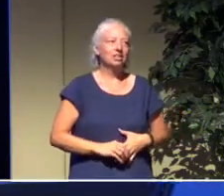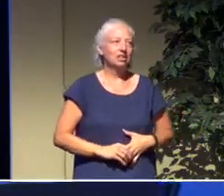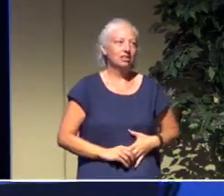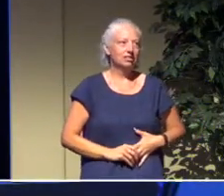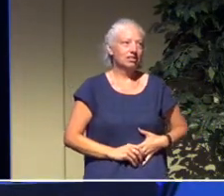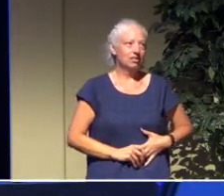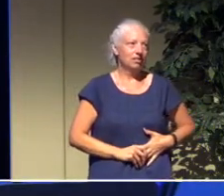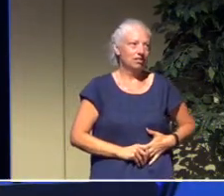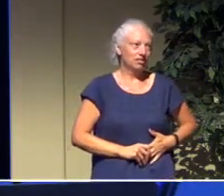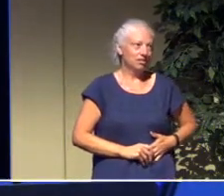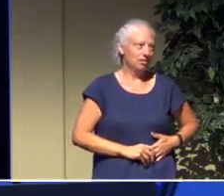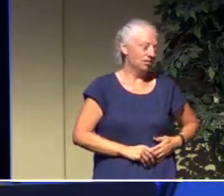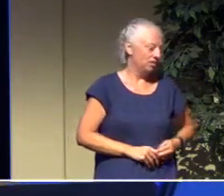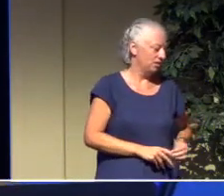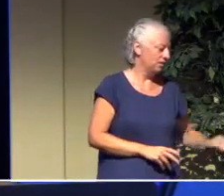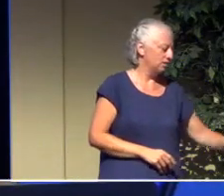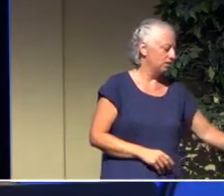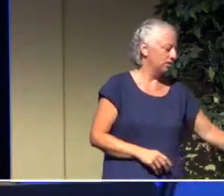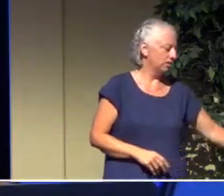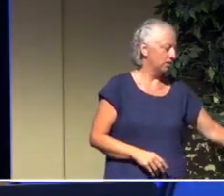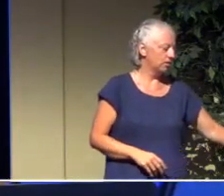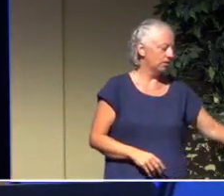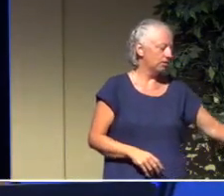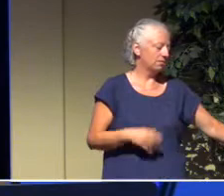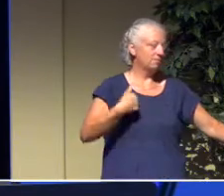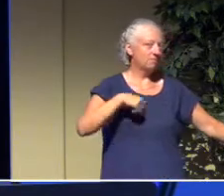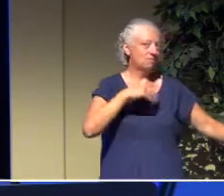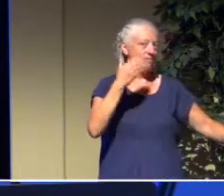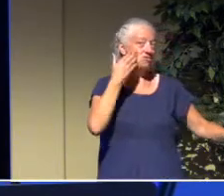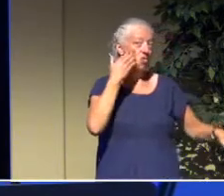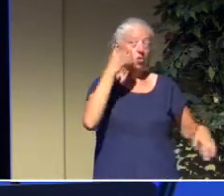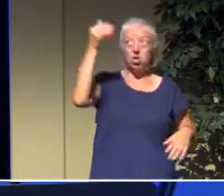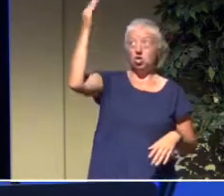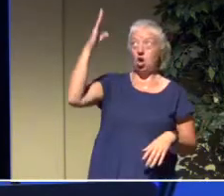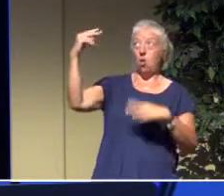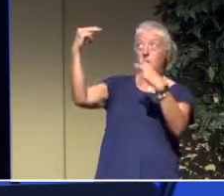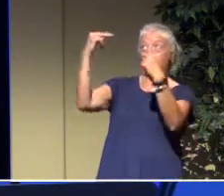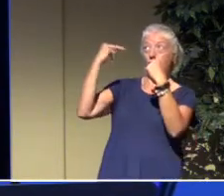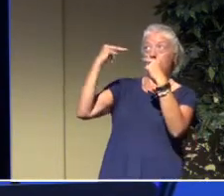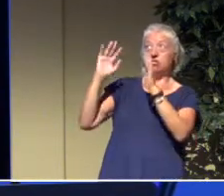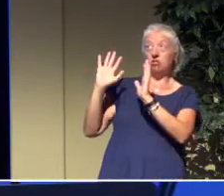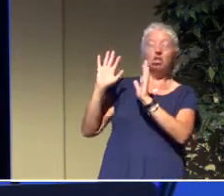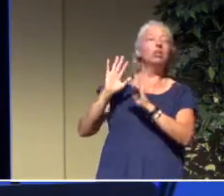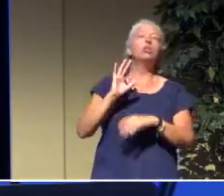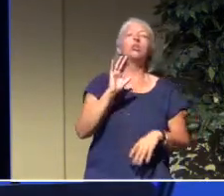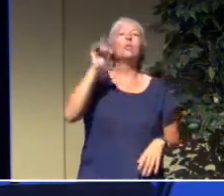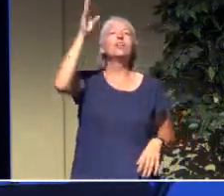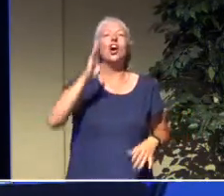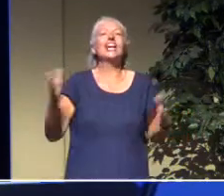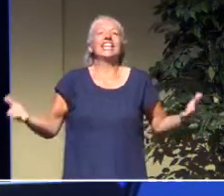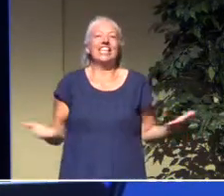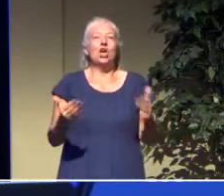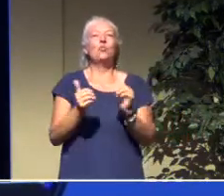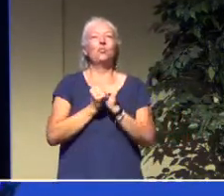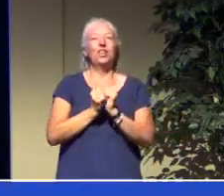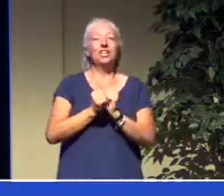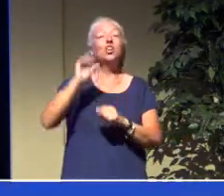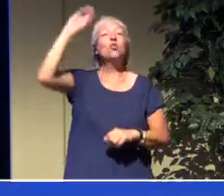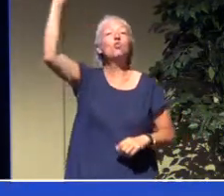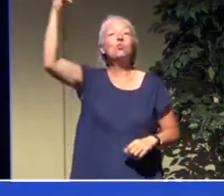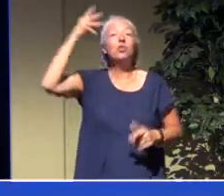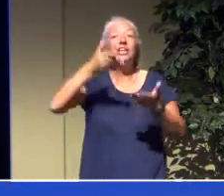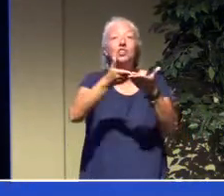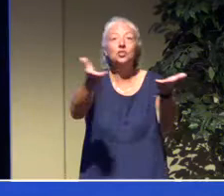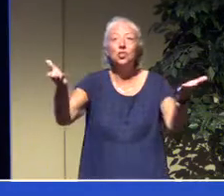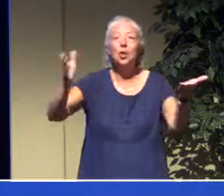but let's do that in the awareness that God isn't just watching, that God is here with us today. Grace to you, everyone, and